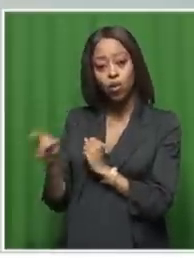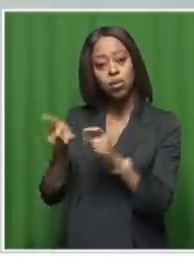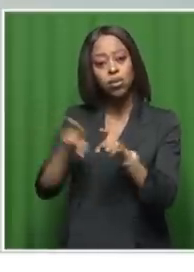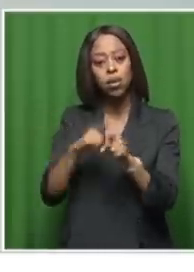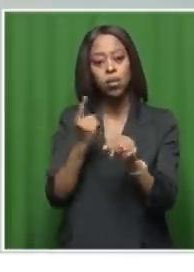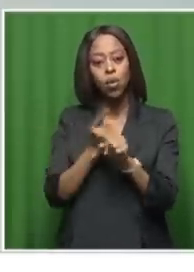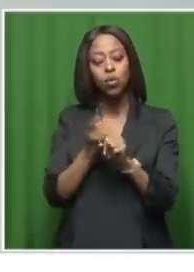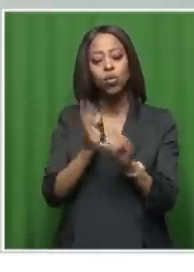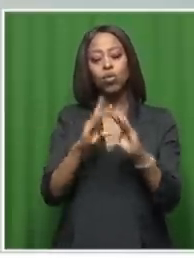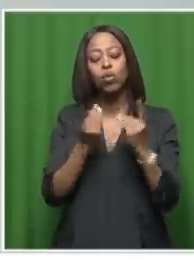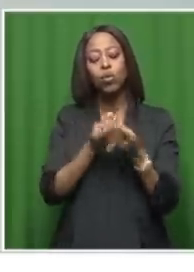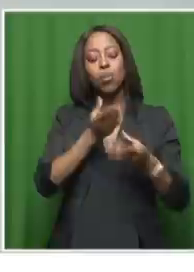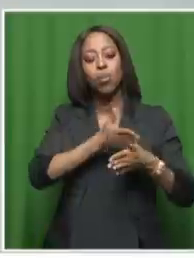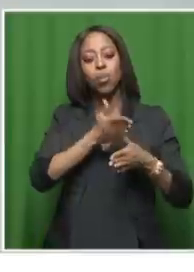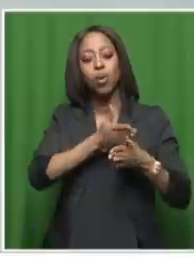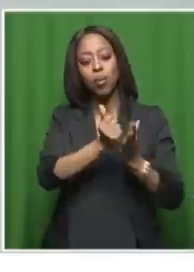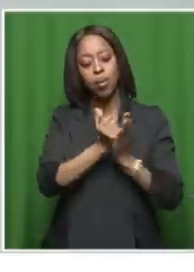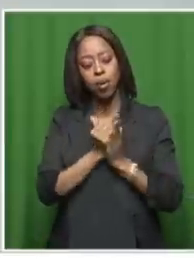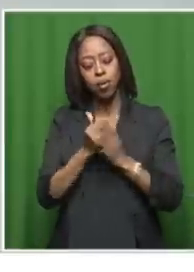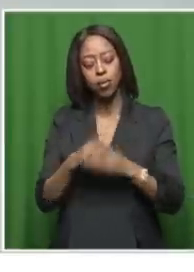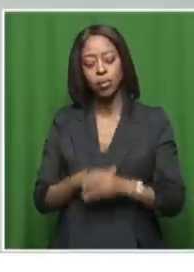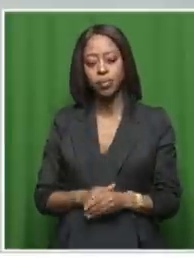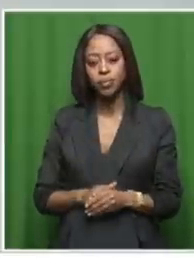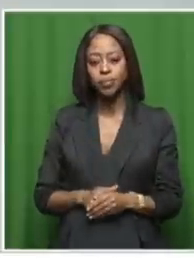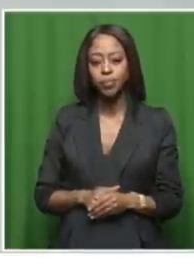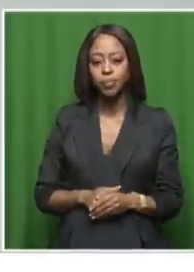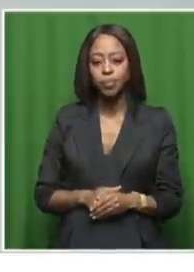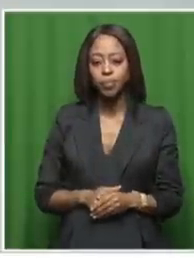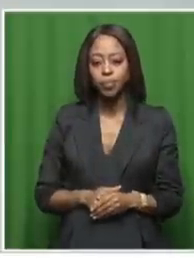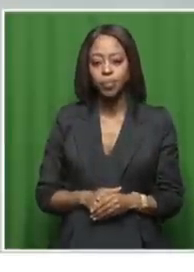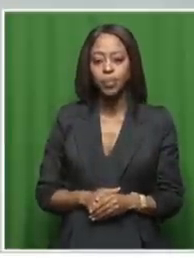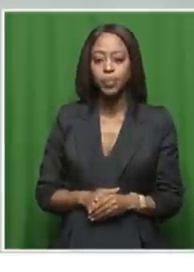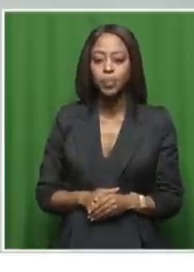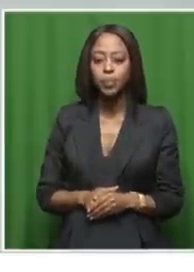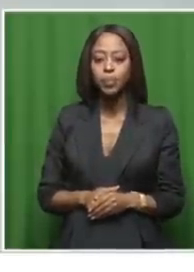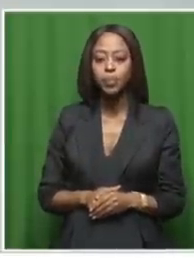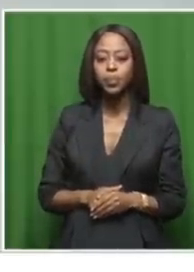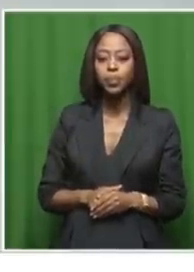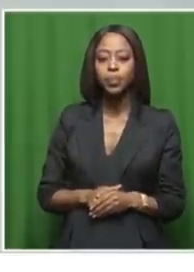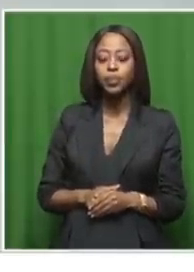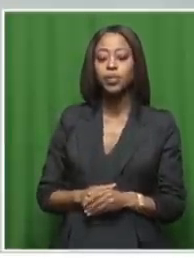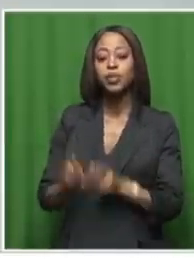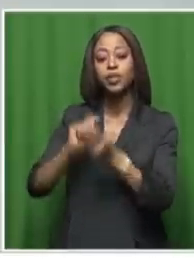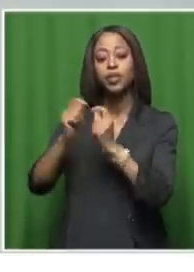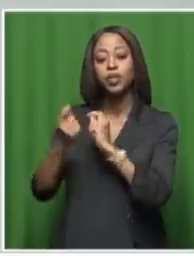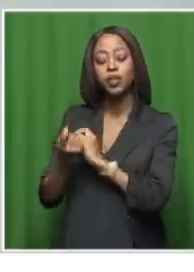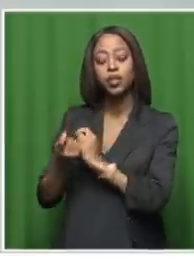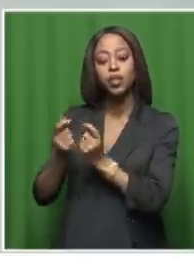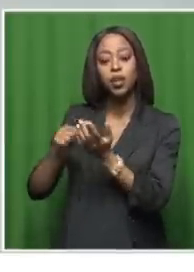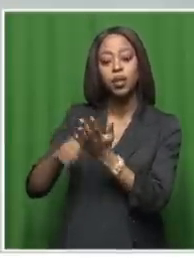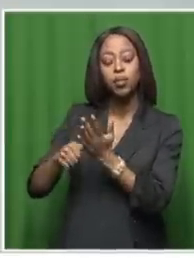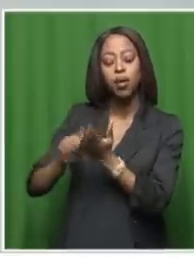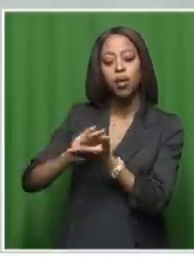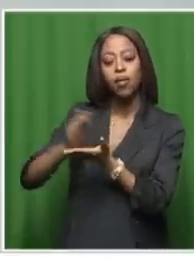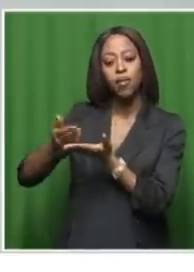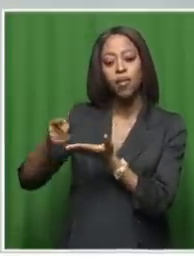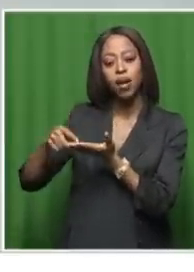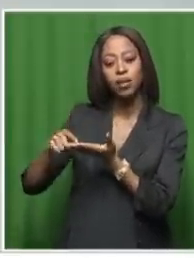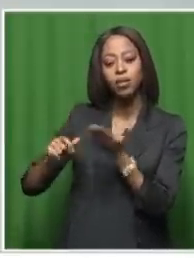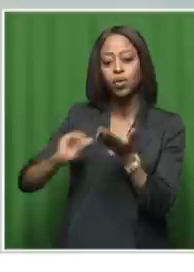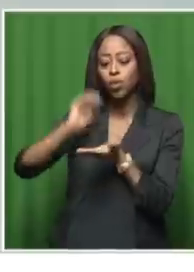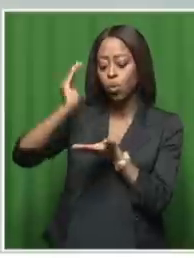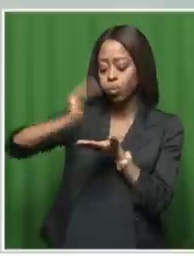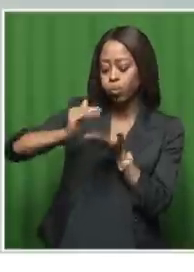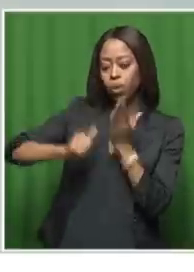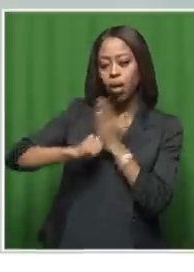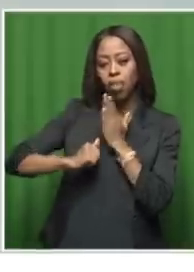Department of Labor. Of course, reforming the compensation fund through SMMEs levy cuts, which